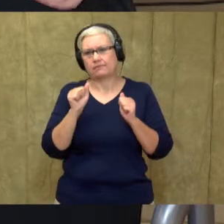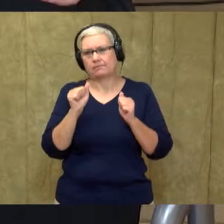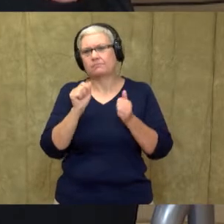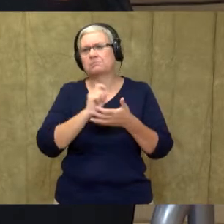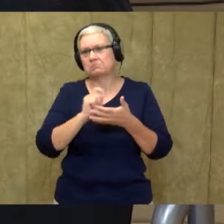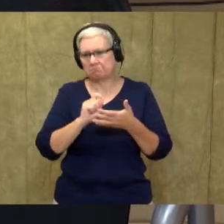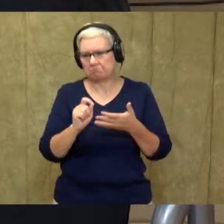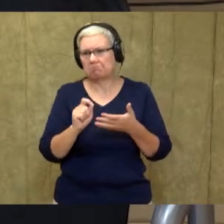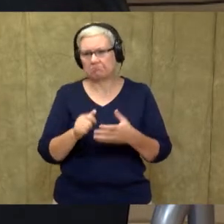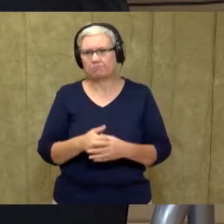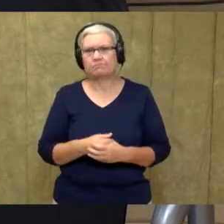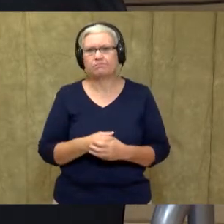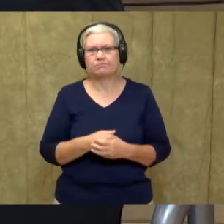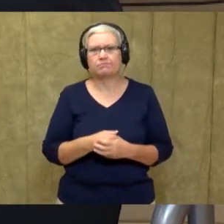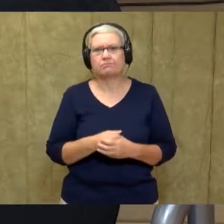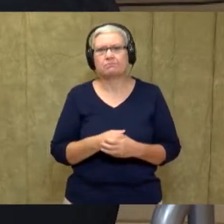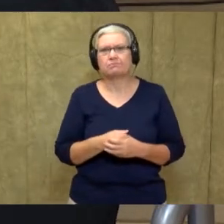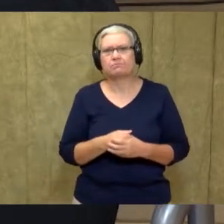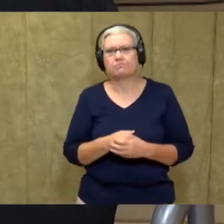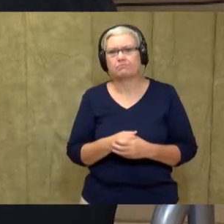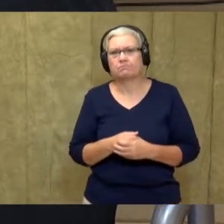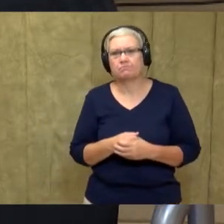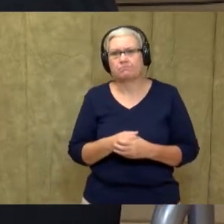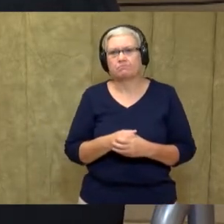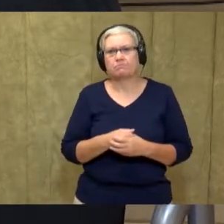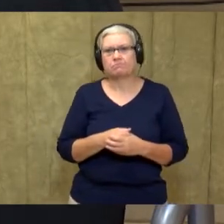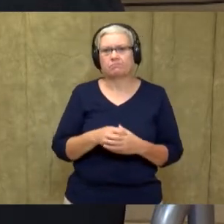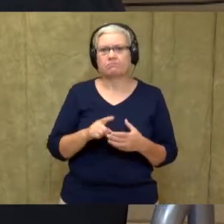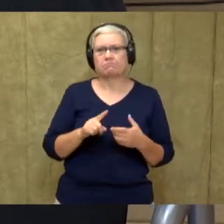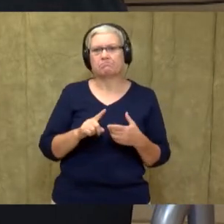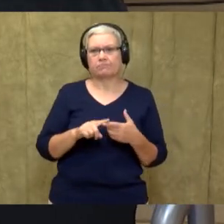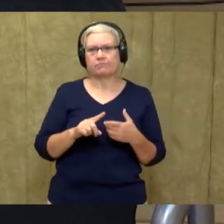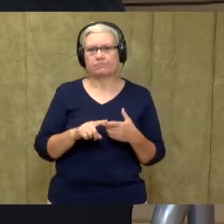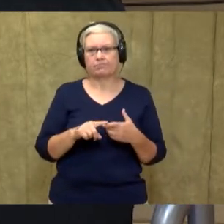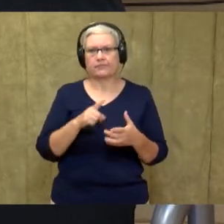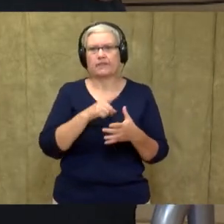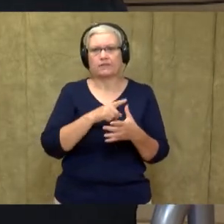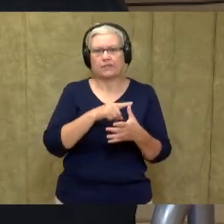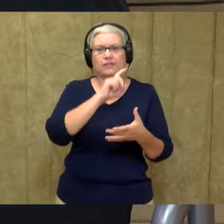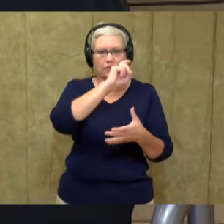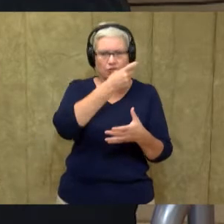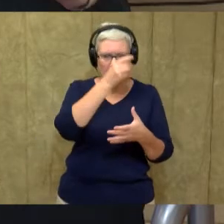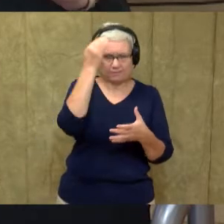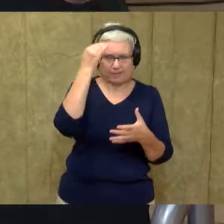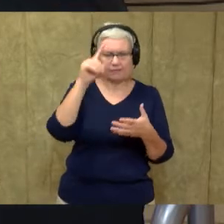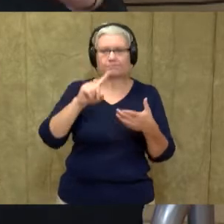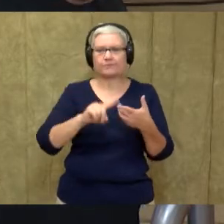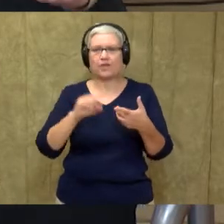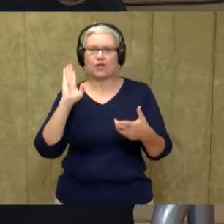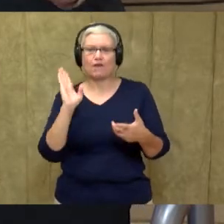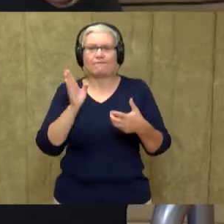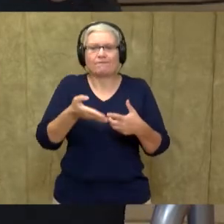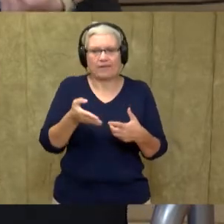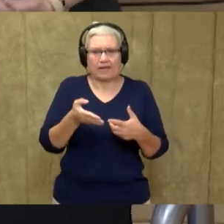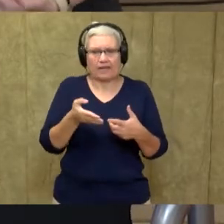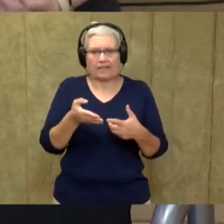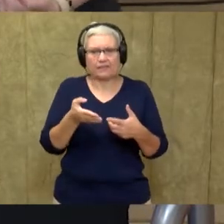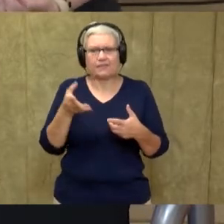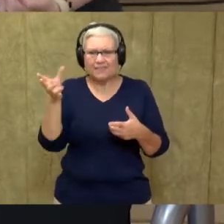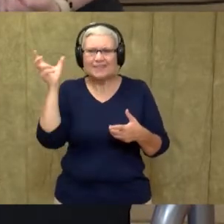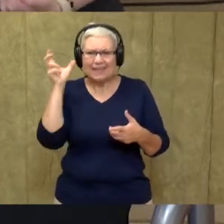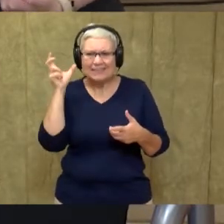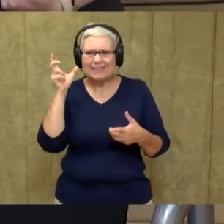written. Okay, to try to get them to say, look, I know you don't agree with me, but listen to what I have to